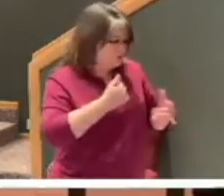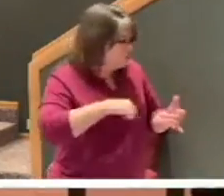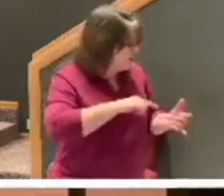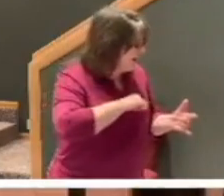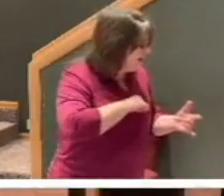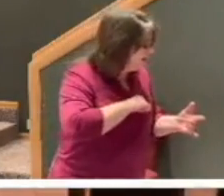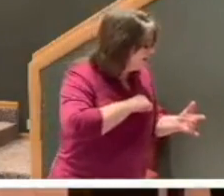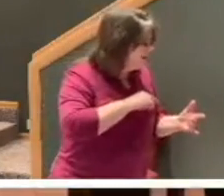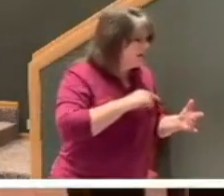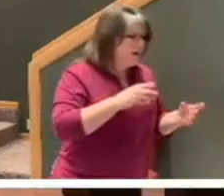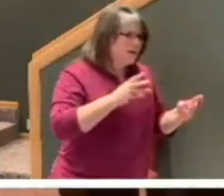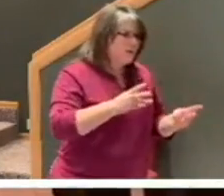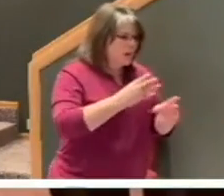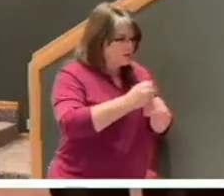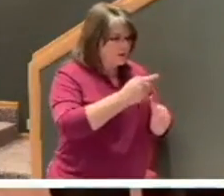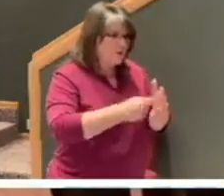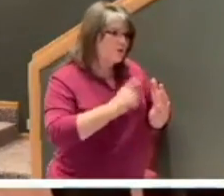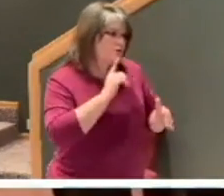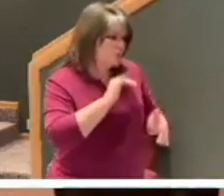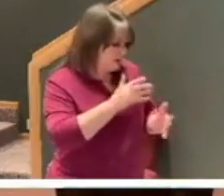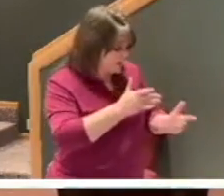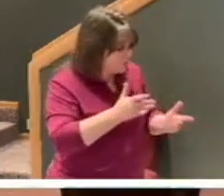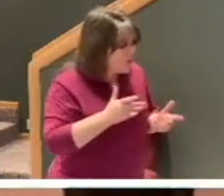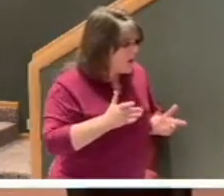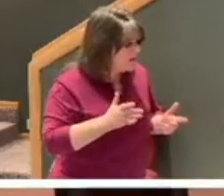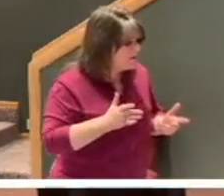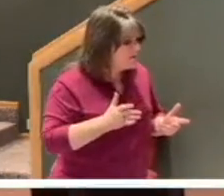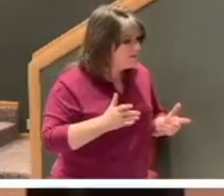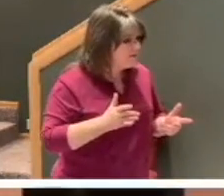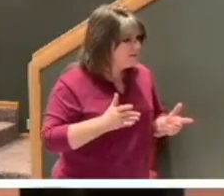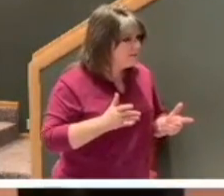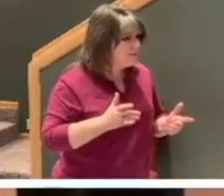You know the way that you get what you really want?